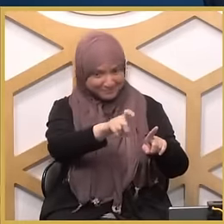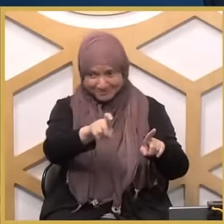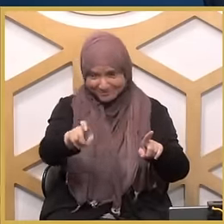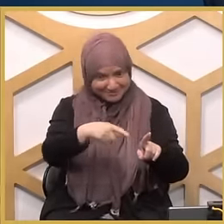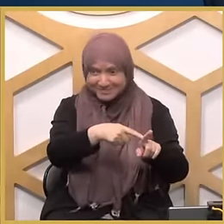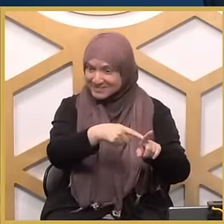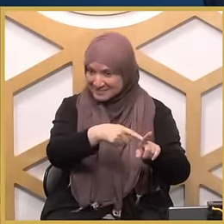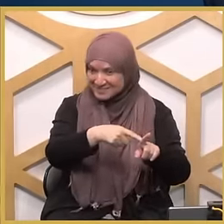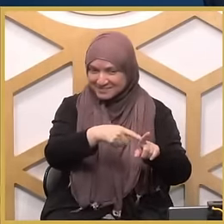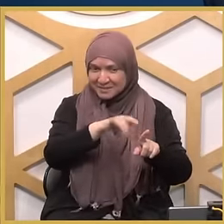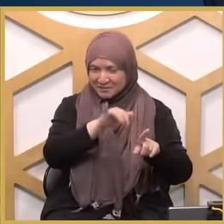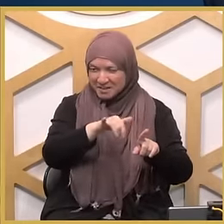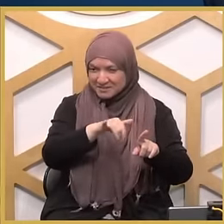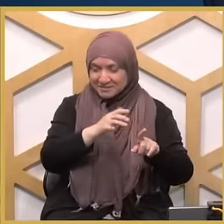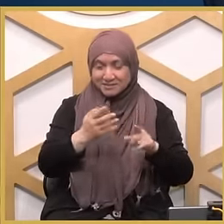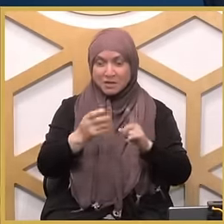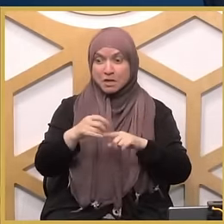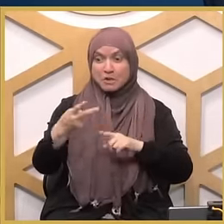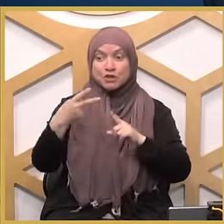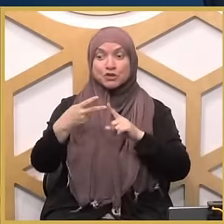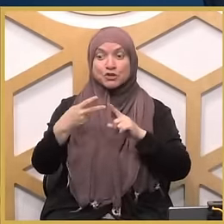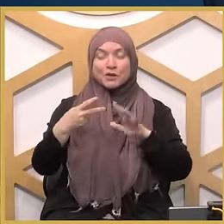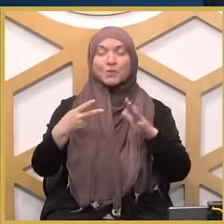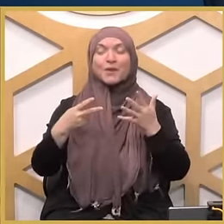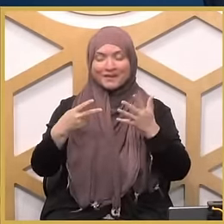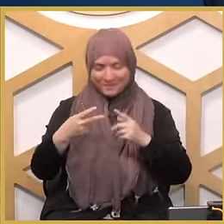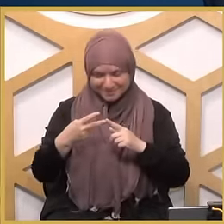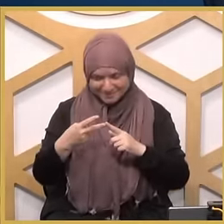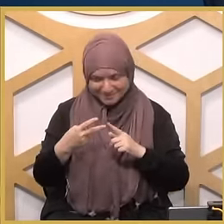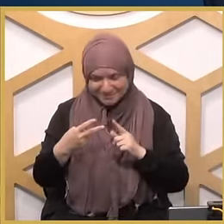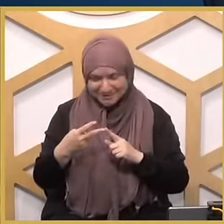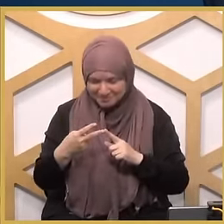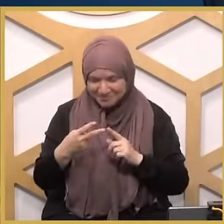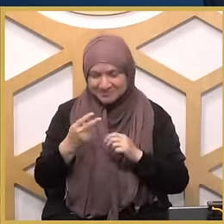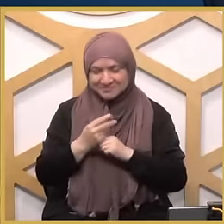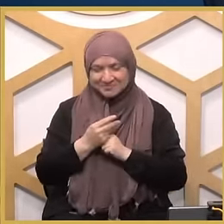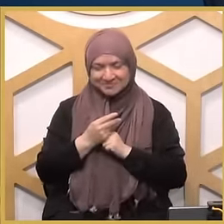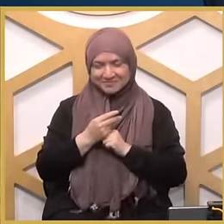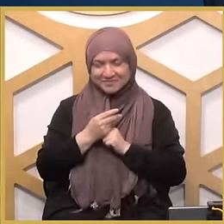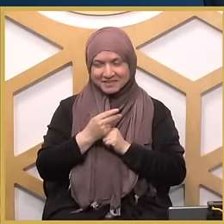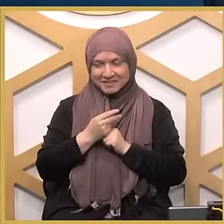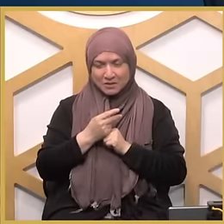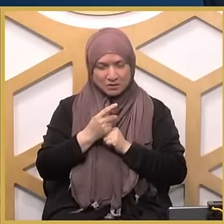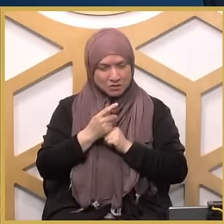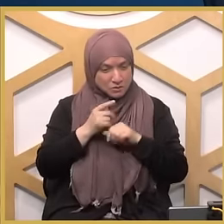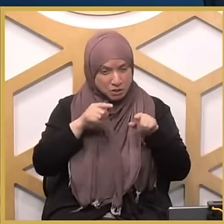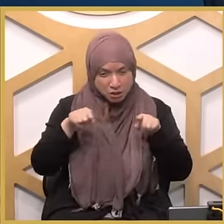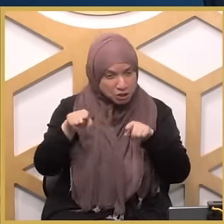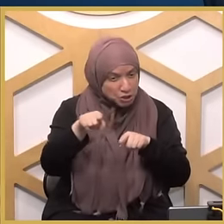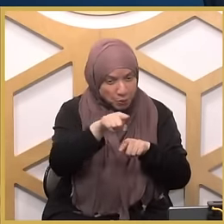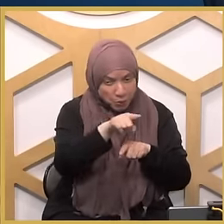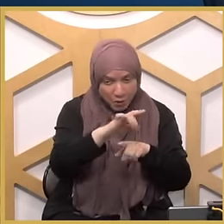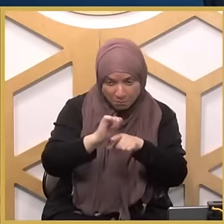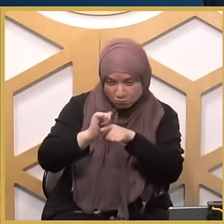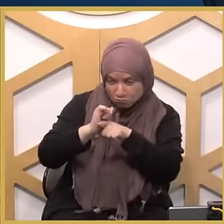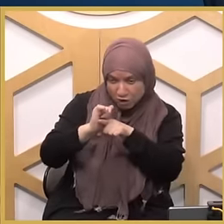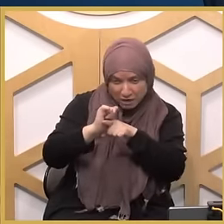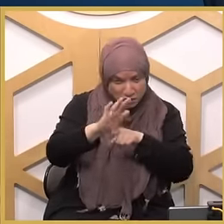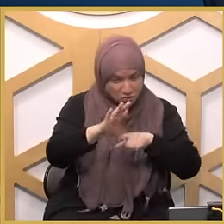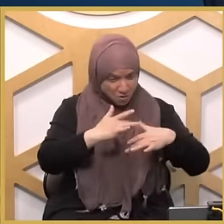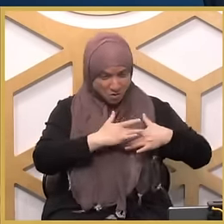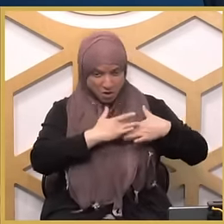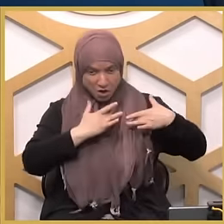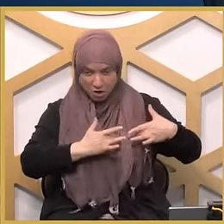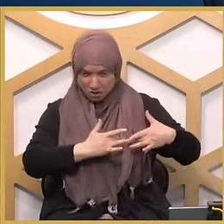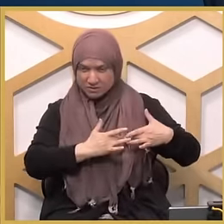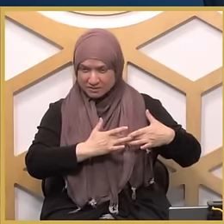in your heart. You're spiritual right now. And the more you do of this, the more you practice with your heart, not just with your body and with your limbs, that